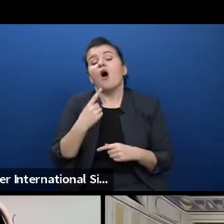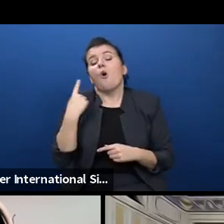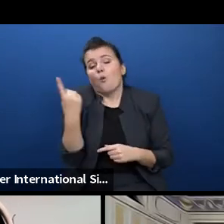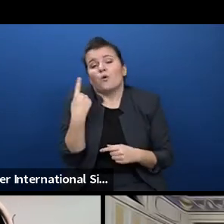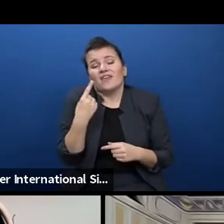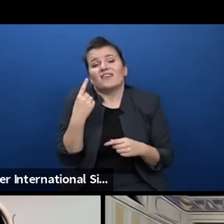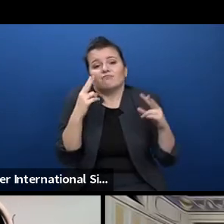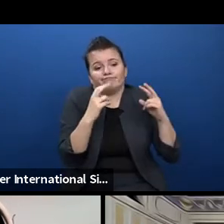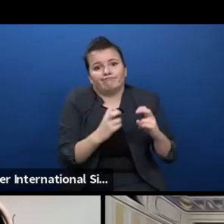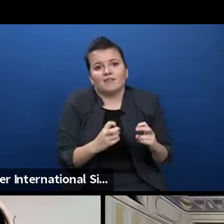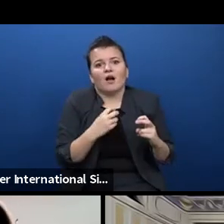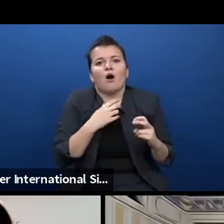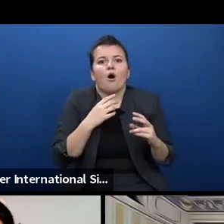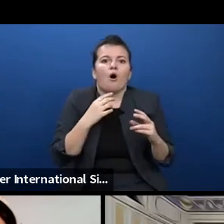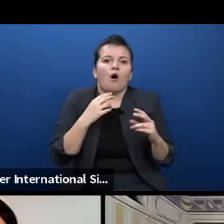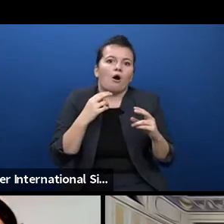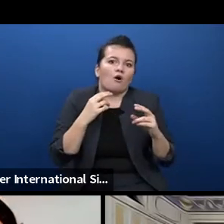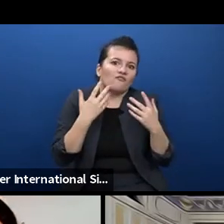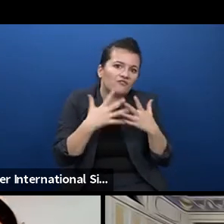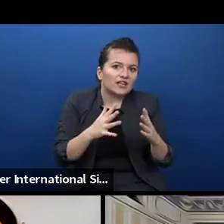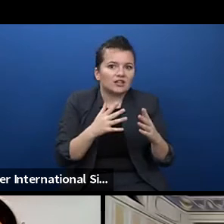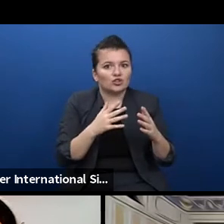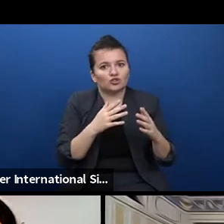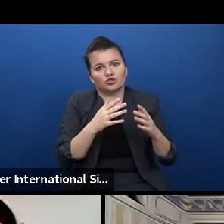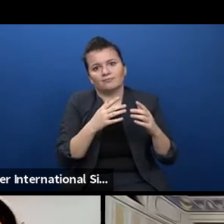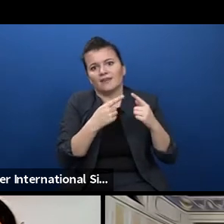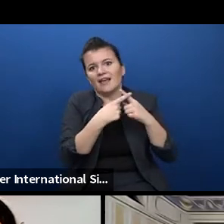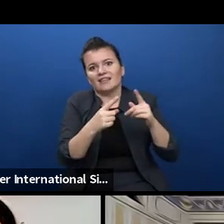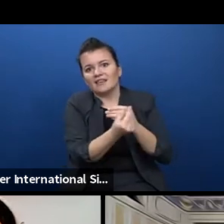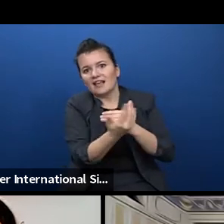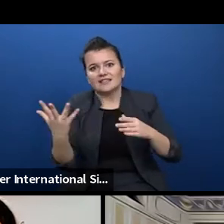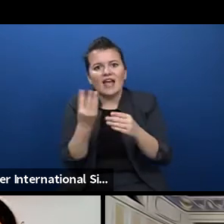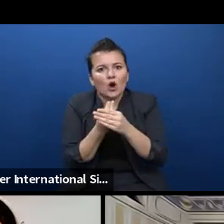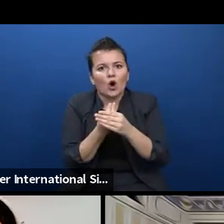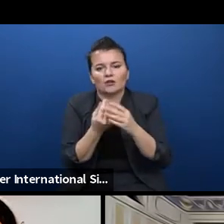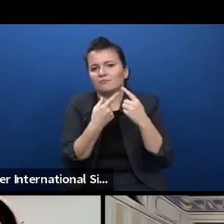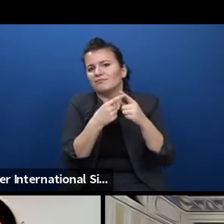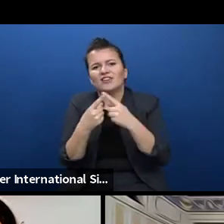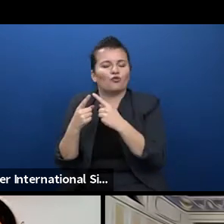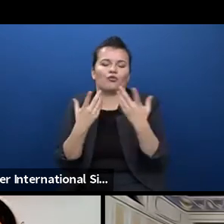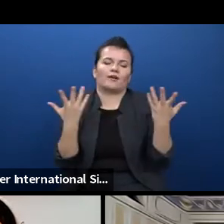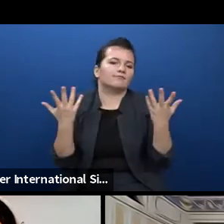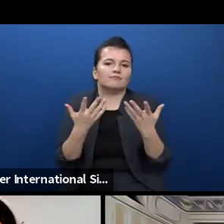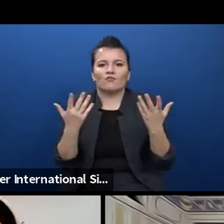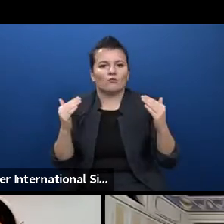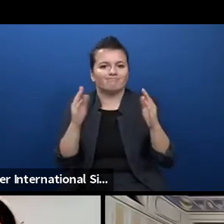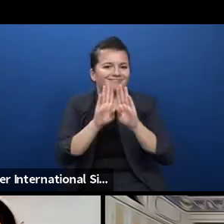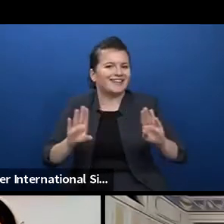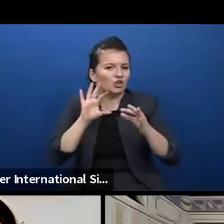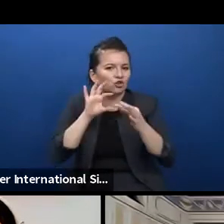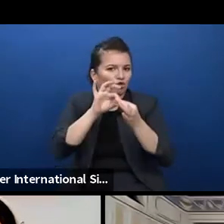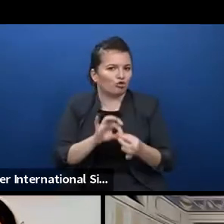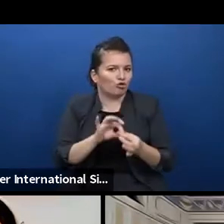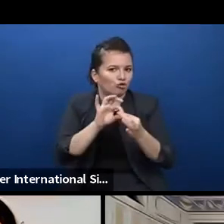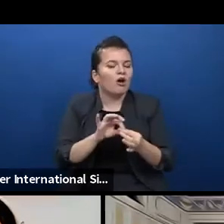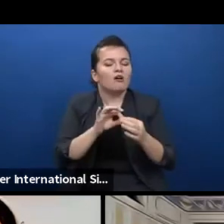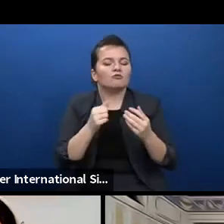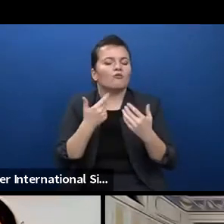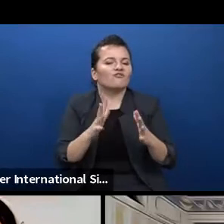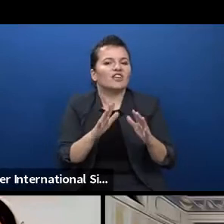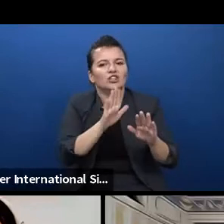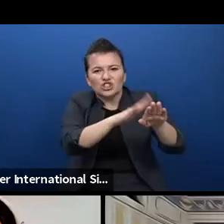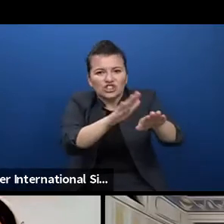inclusive way, different points of view from different types of stakeholders of the theatre ecosystem. So we aim at representing